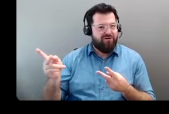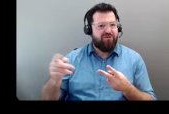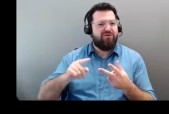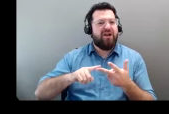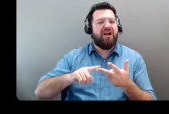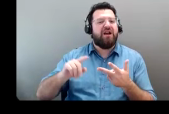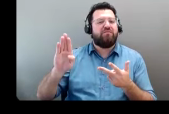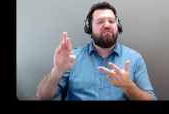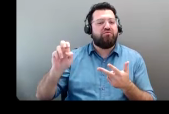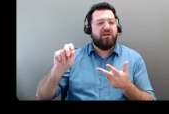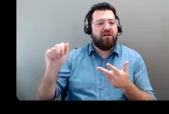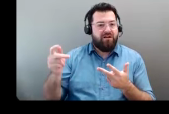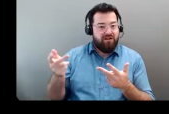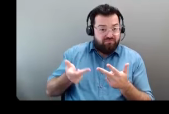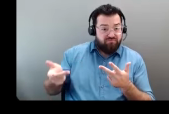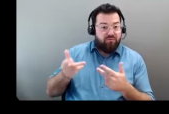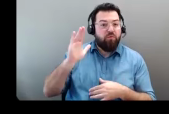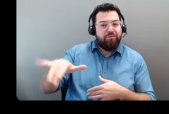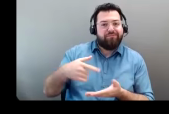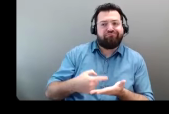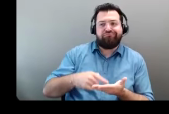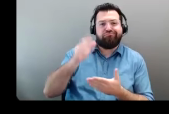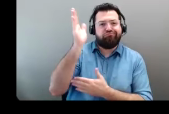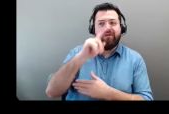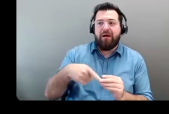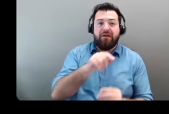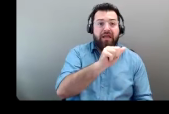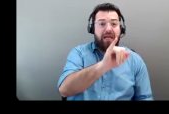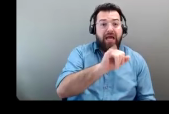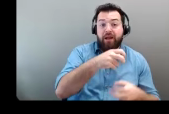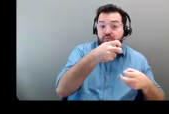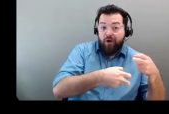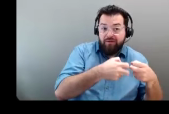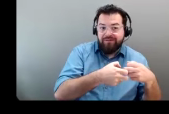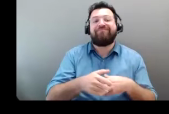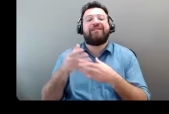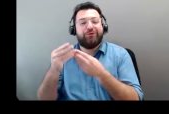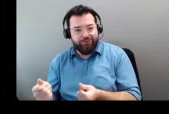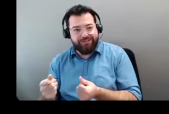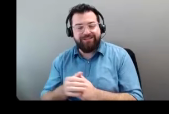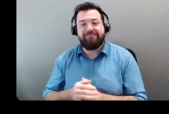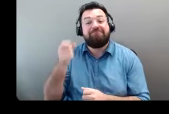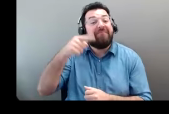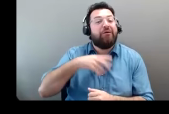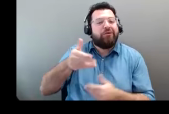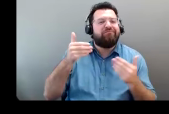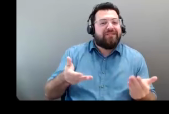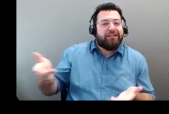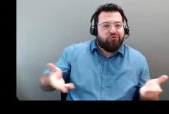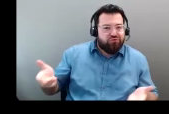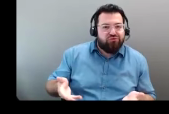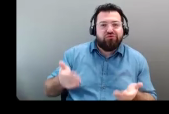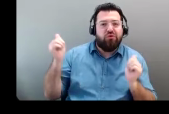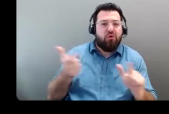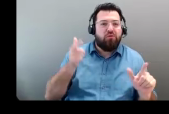be doing a presentation on AI problems and solutions. And I will introduce everyone